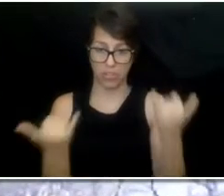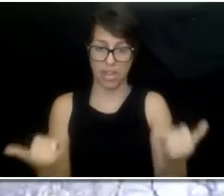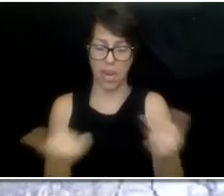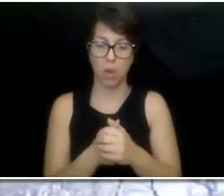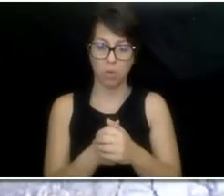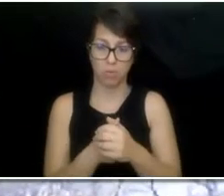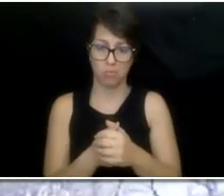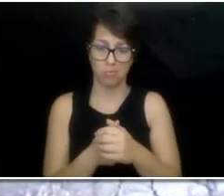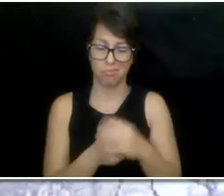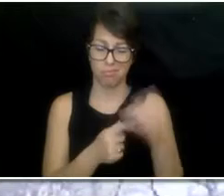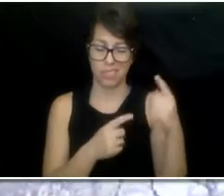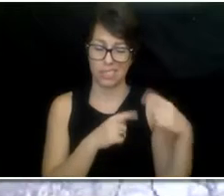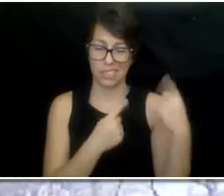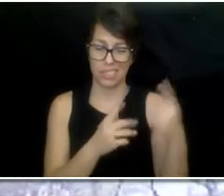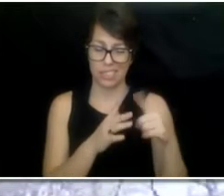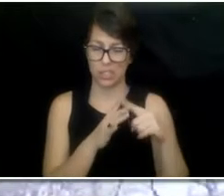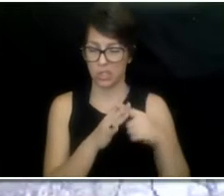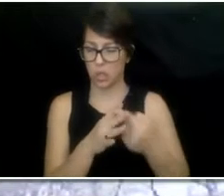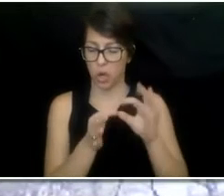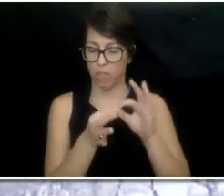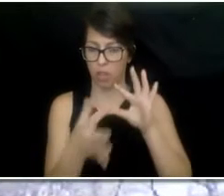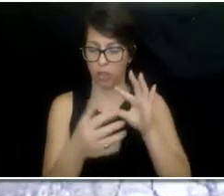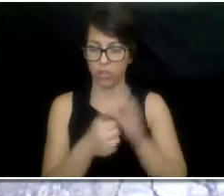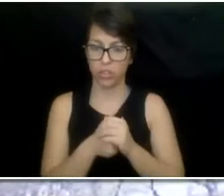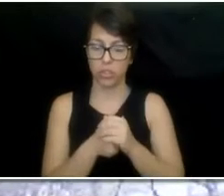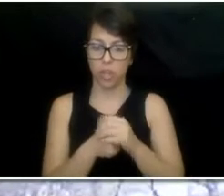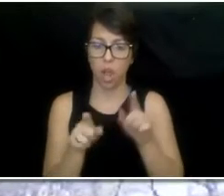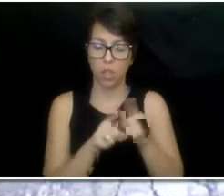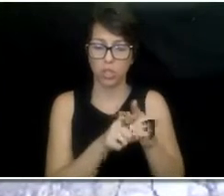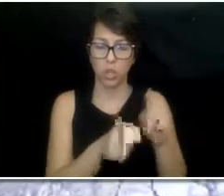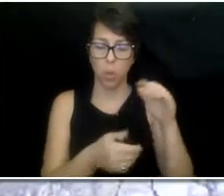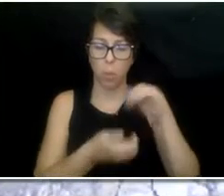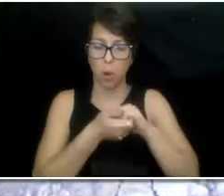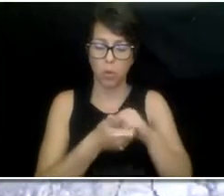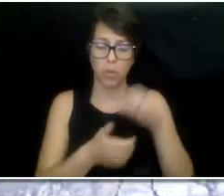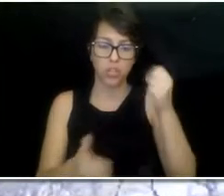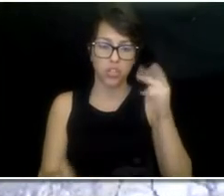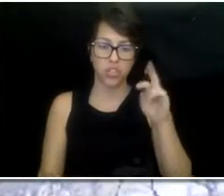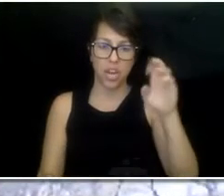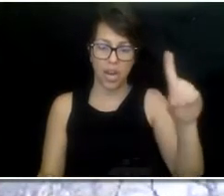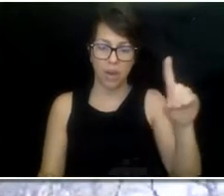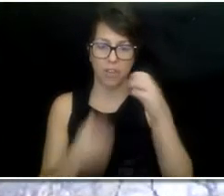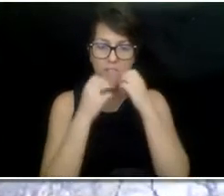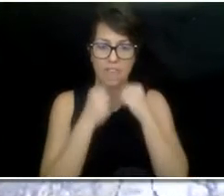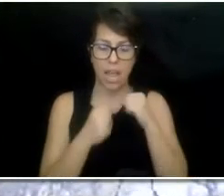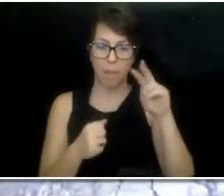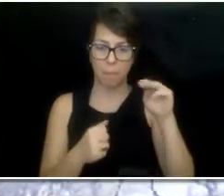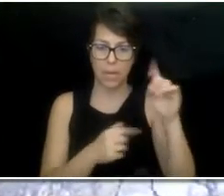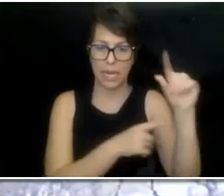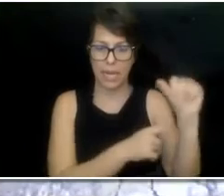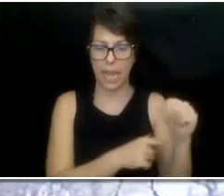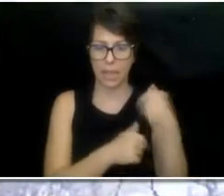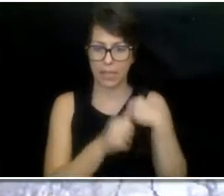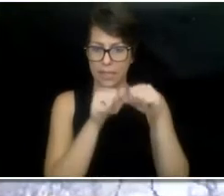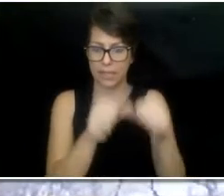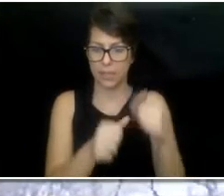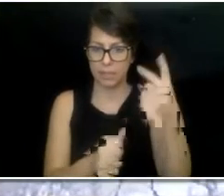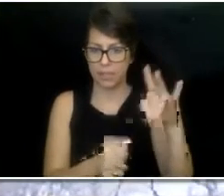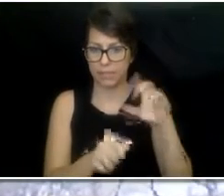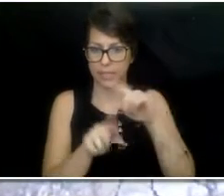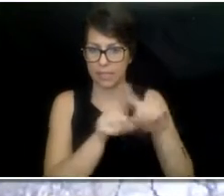platforms with targeted messages finally we will be enhancing our campaign investment to put